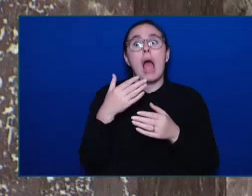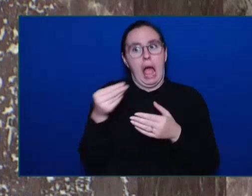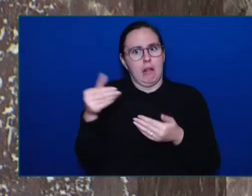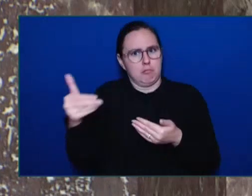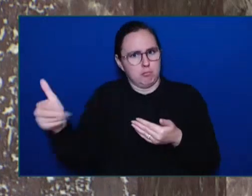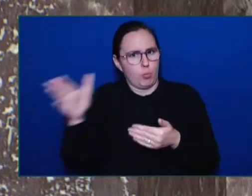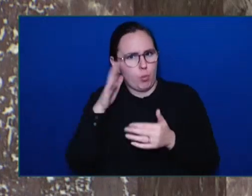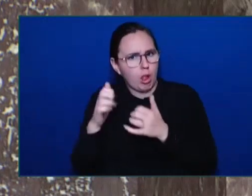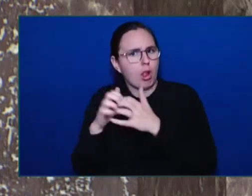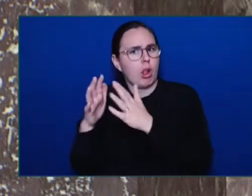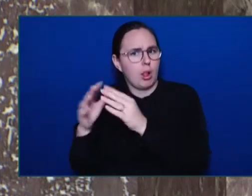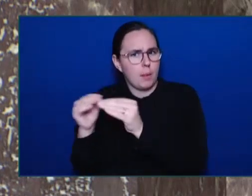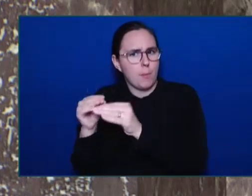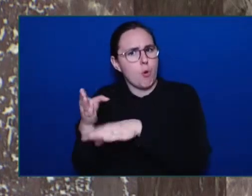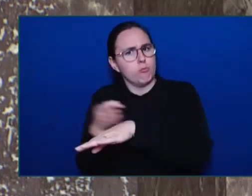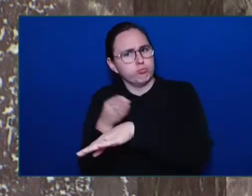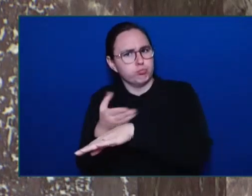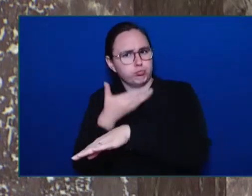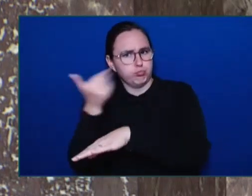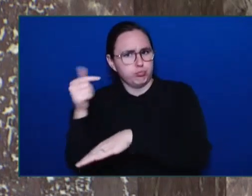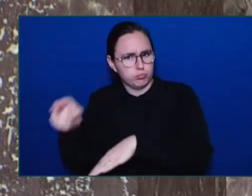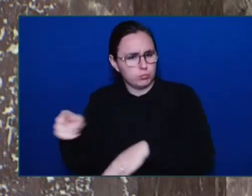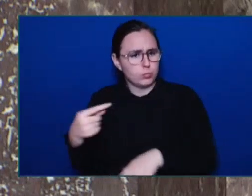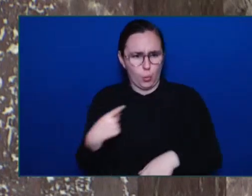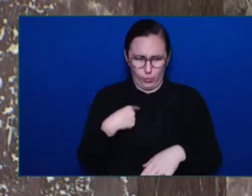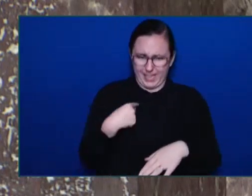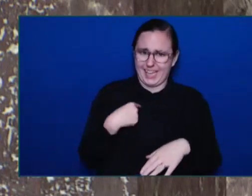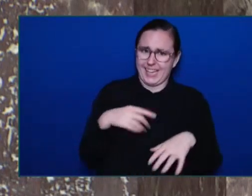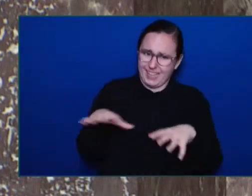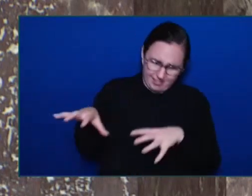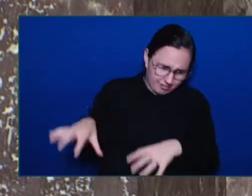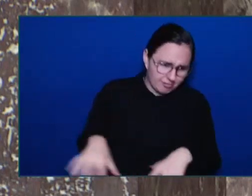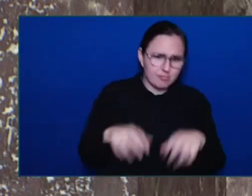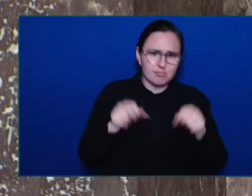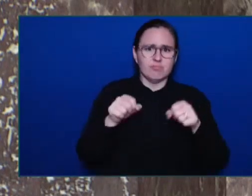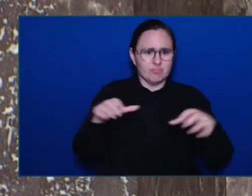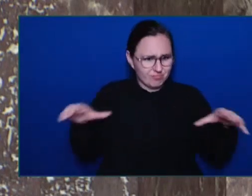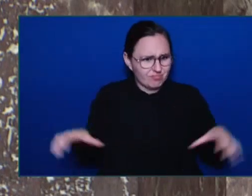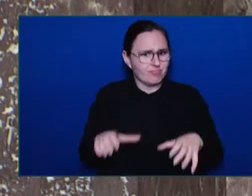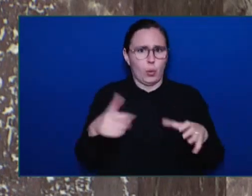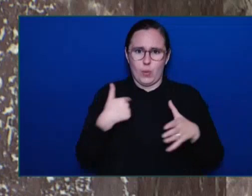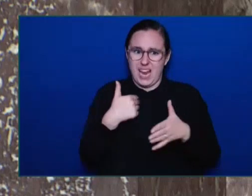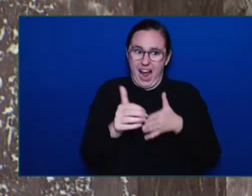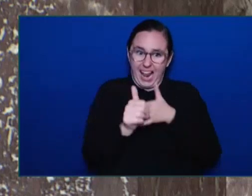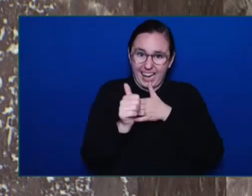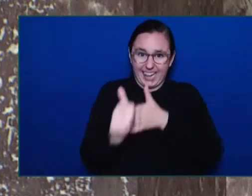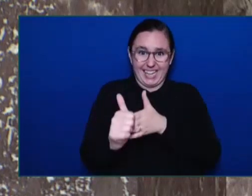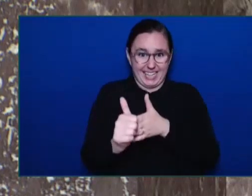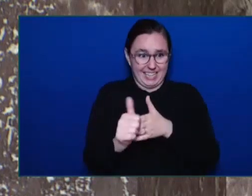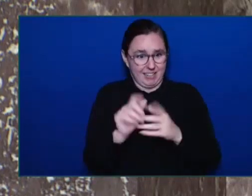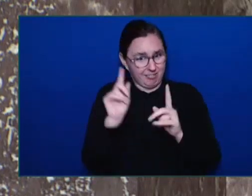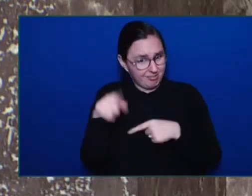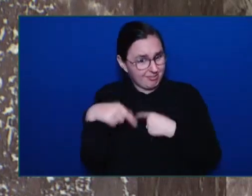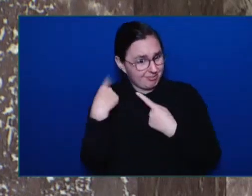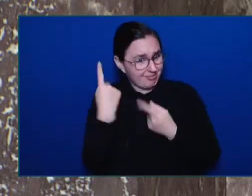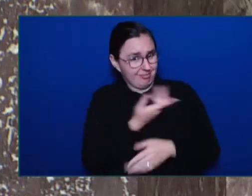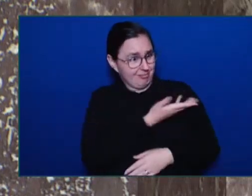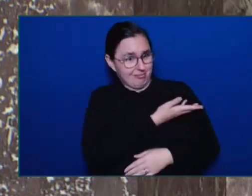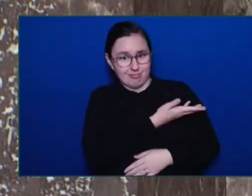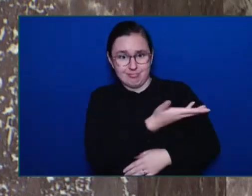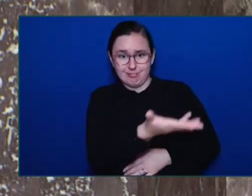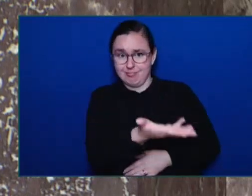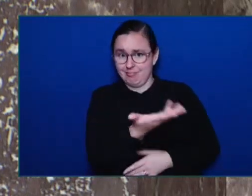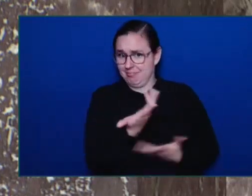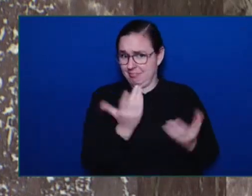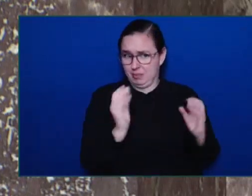leadership because for decades nobody did, Honourable Speaker. Nobody took leadership. Nobody said, you know what, these people deserve to have the